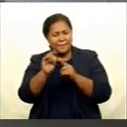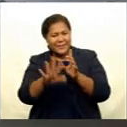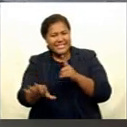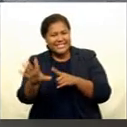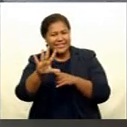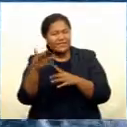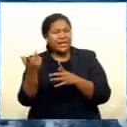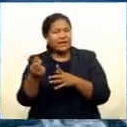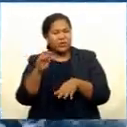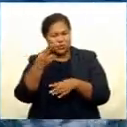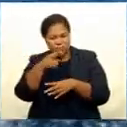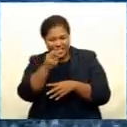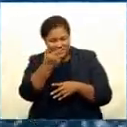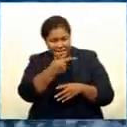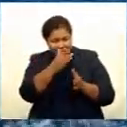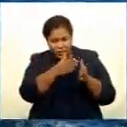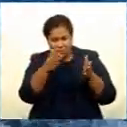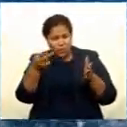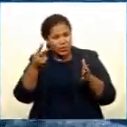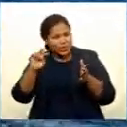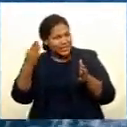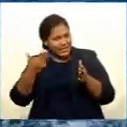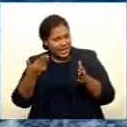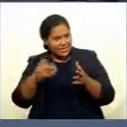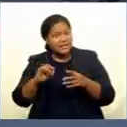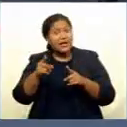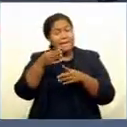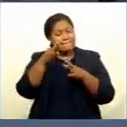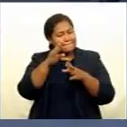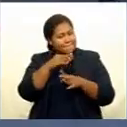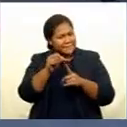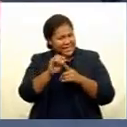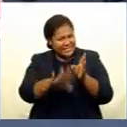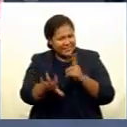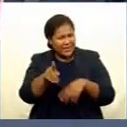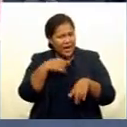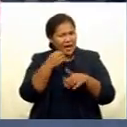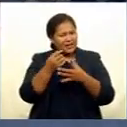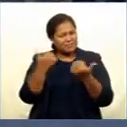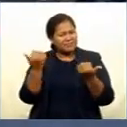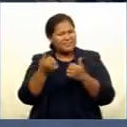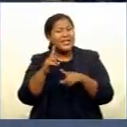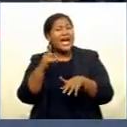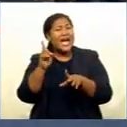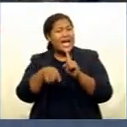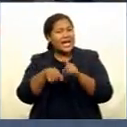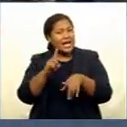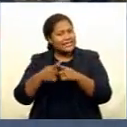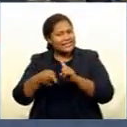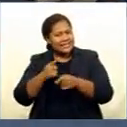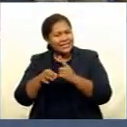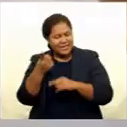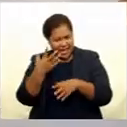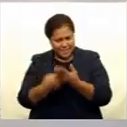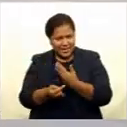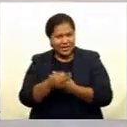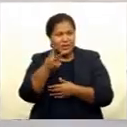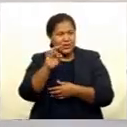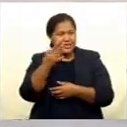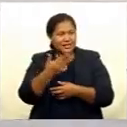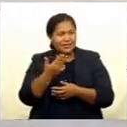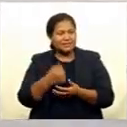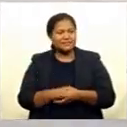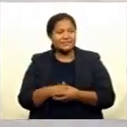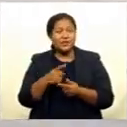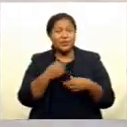and 2019 and the Rim of the Pacific multinational exercise in Hawaii in 2018. So we moved